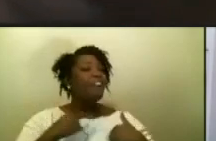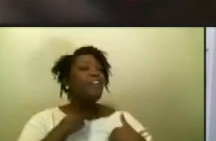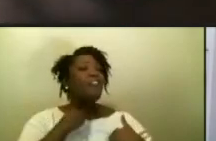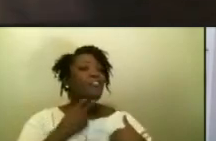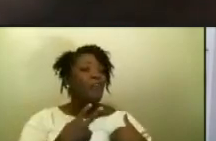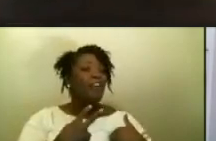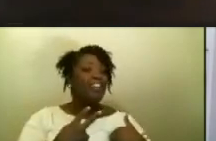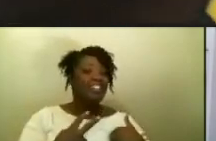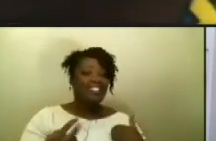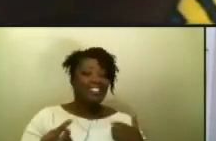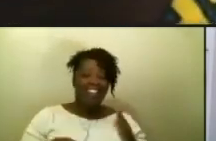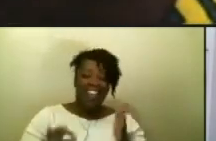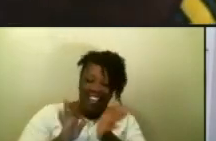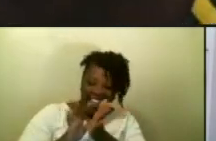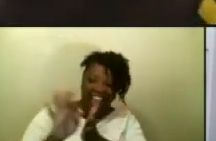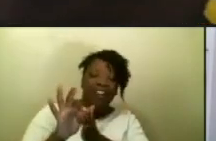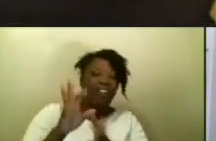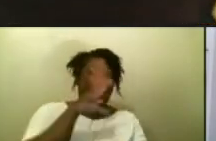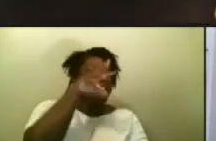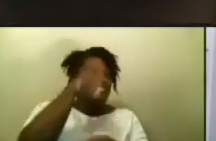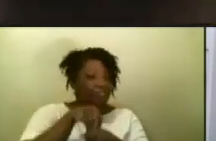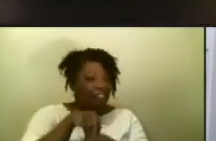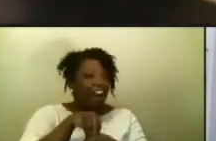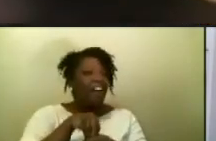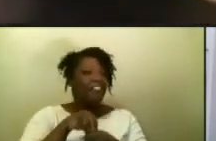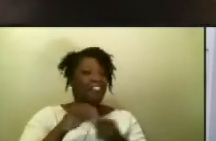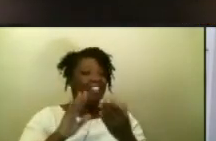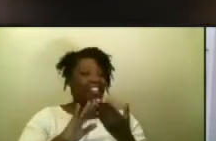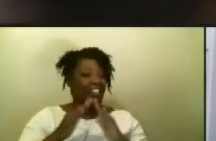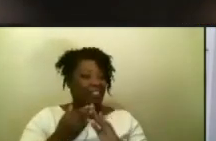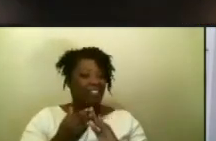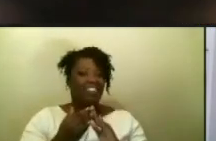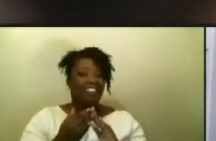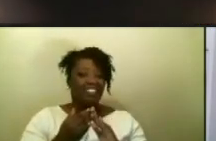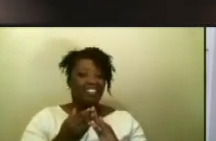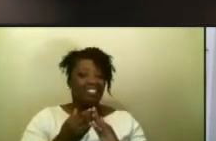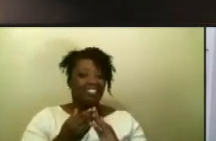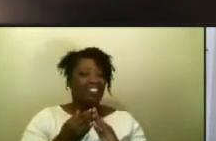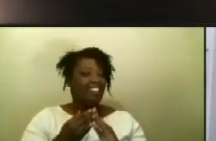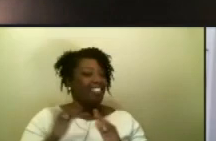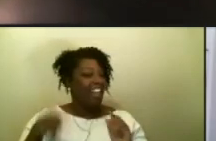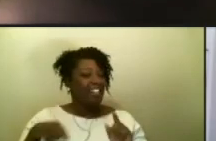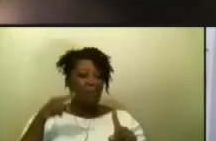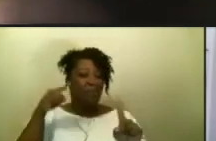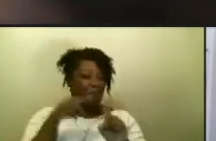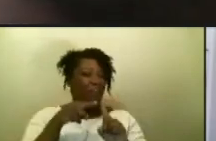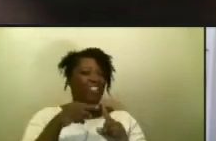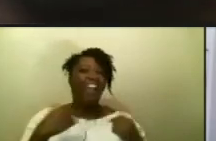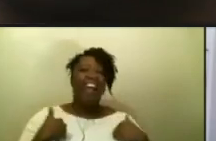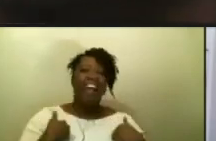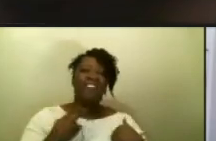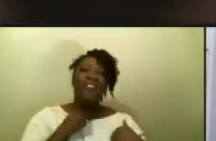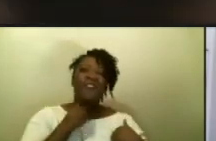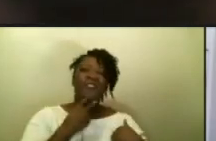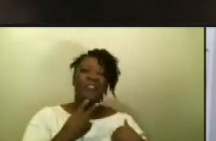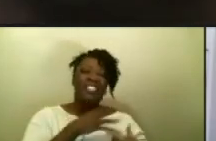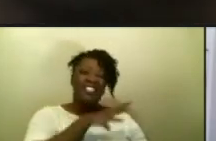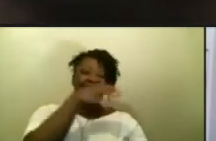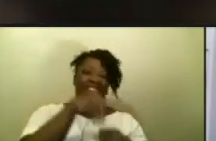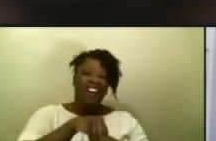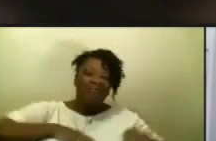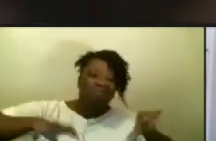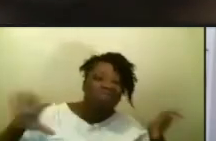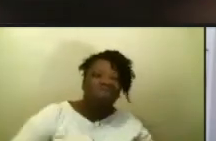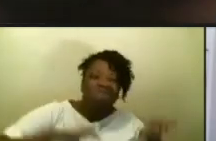being present, being part of the redistricting committee. You know, this is what it is about. It's about us having a voice and being engaged. So let's